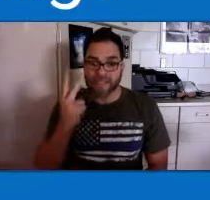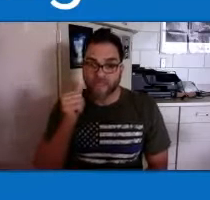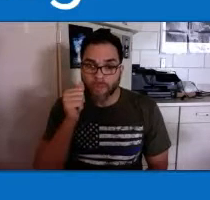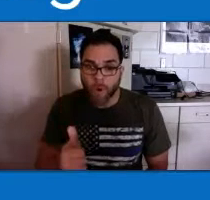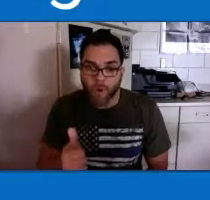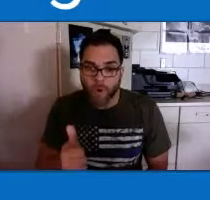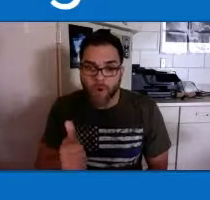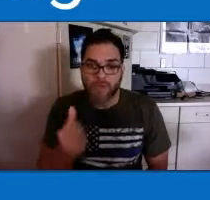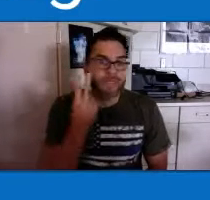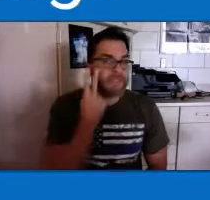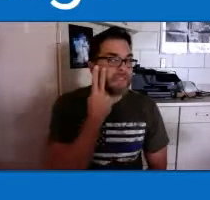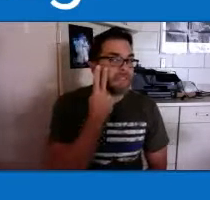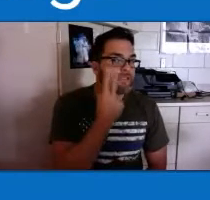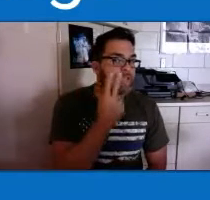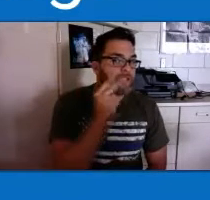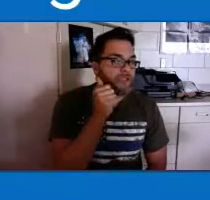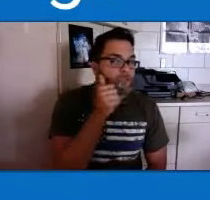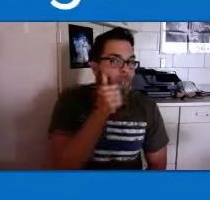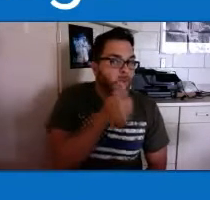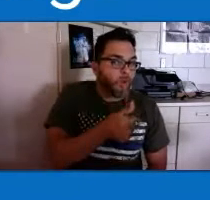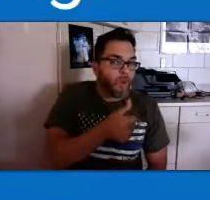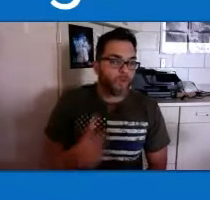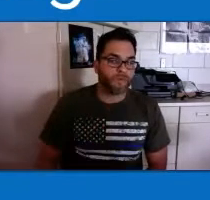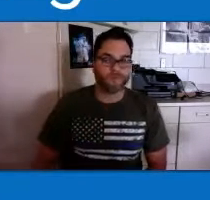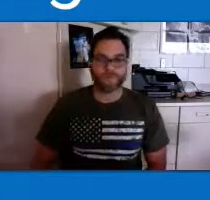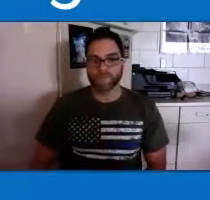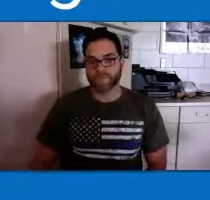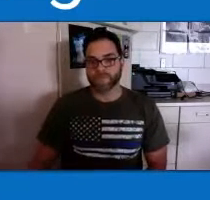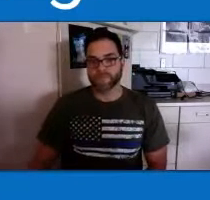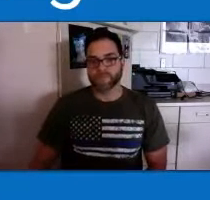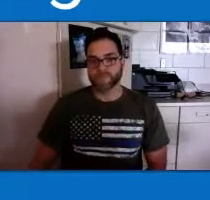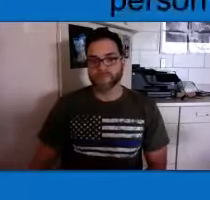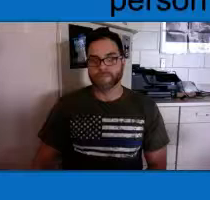See you tomorrow, see you tomorrow.